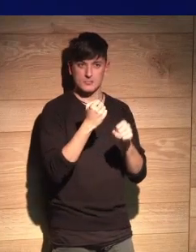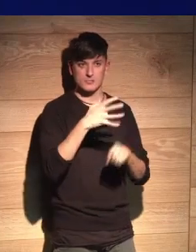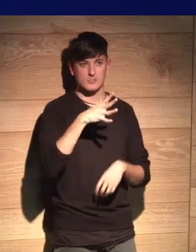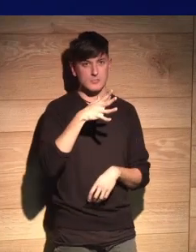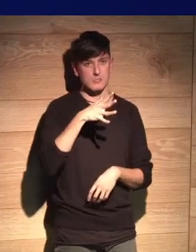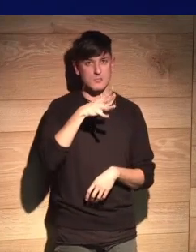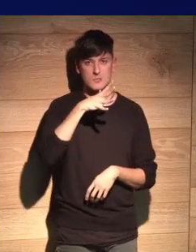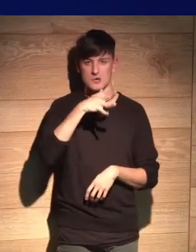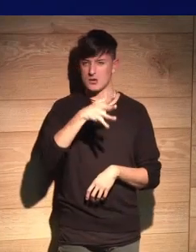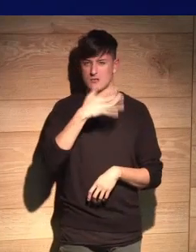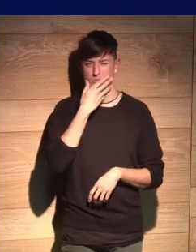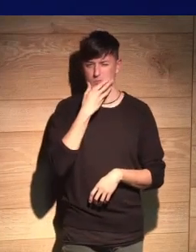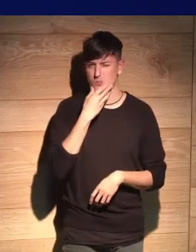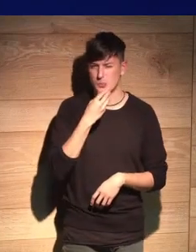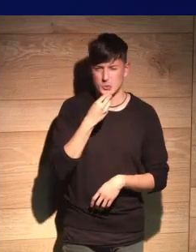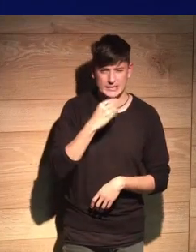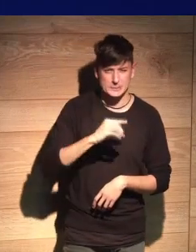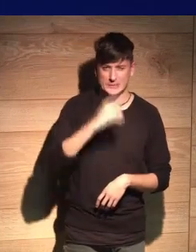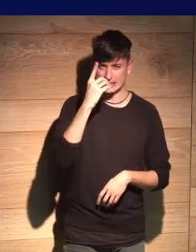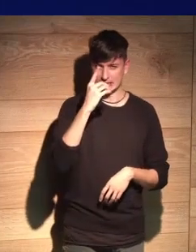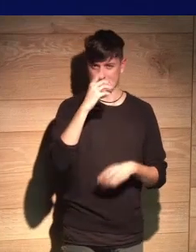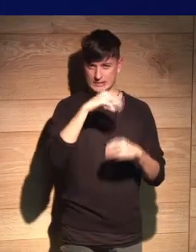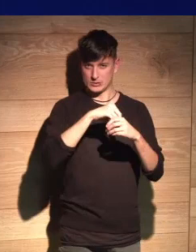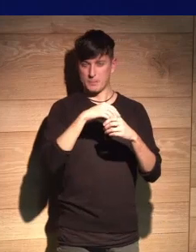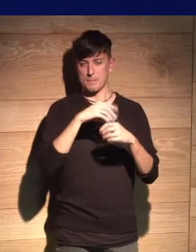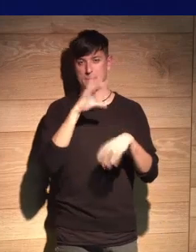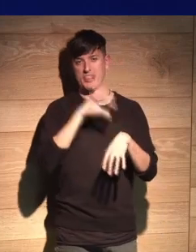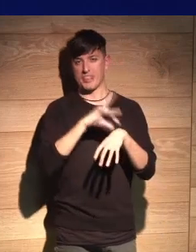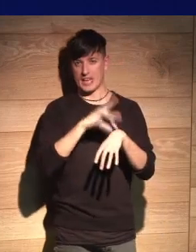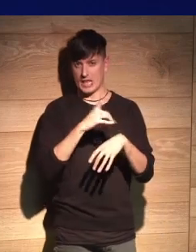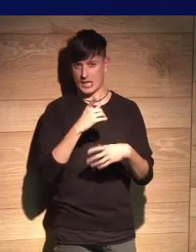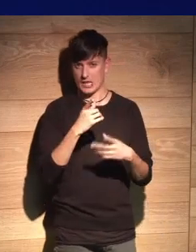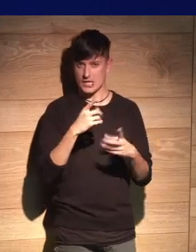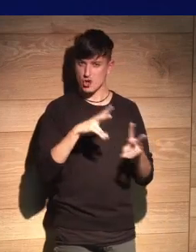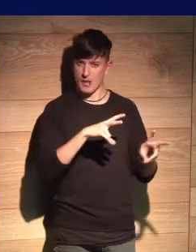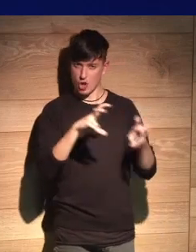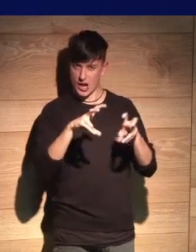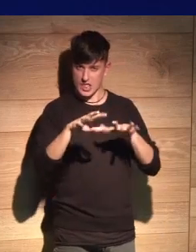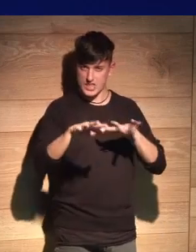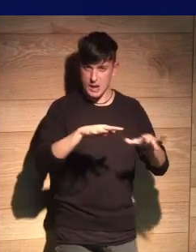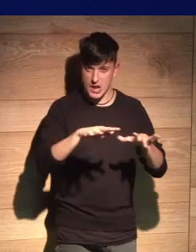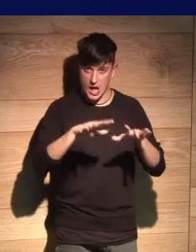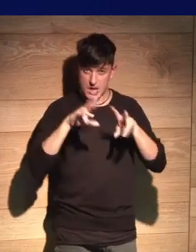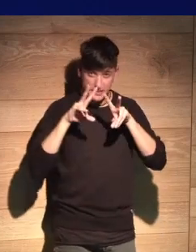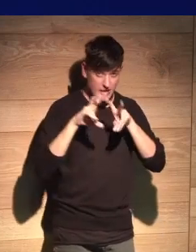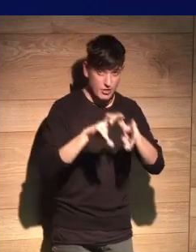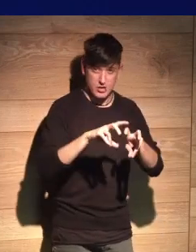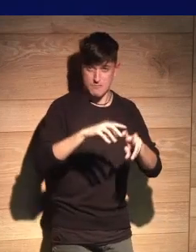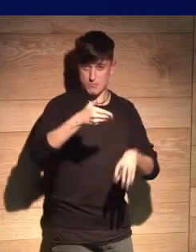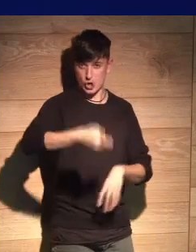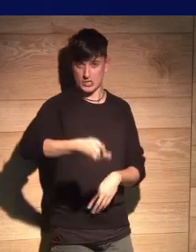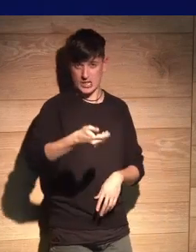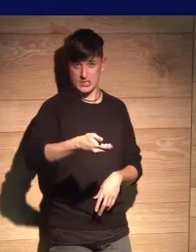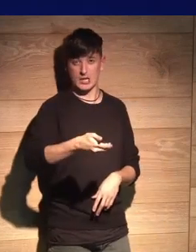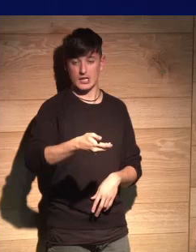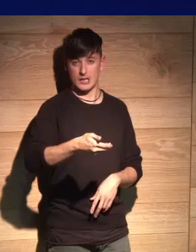is incredible. It's one of the most beautiful in medicine. Very innovative, very dynamic. The research